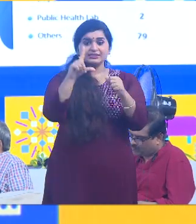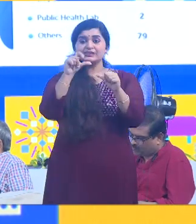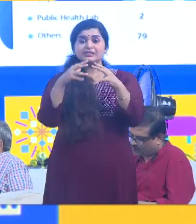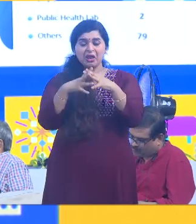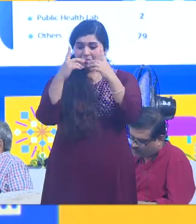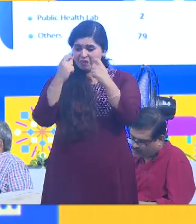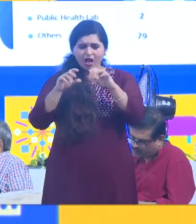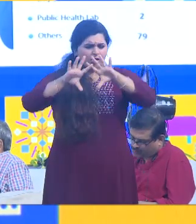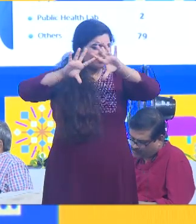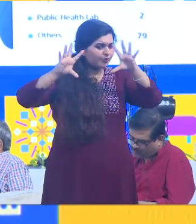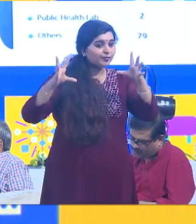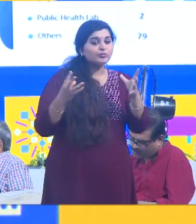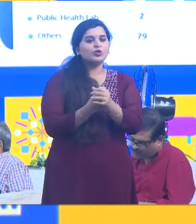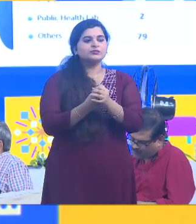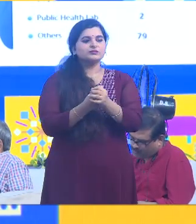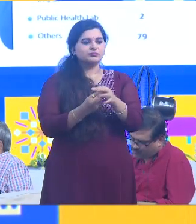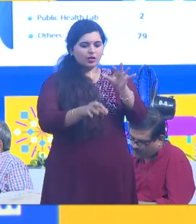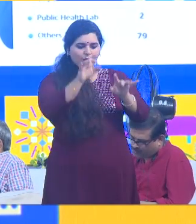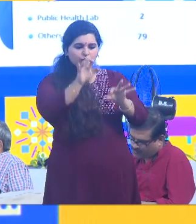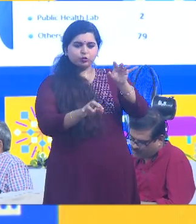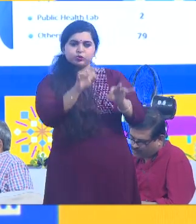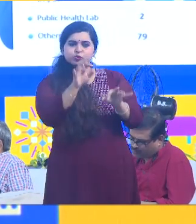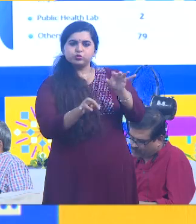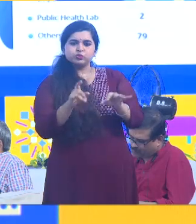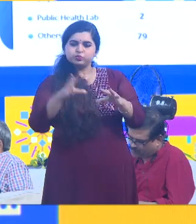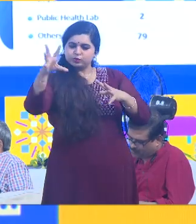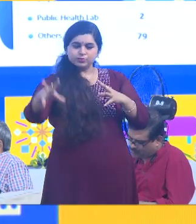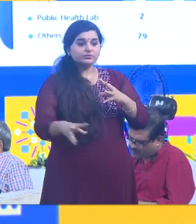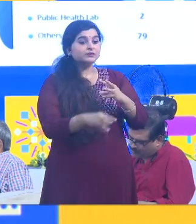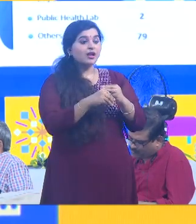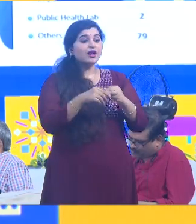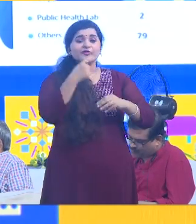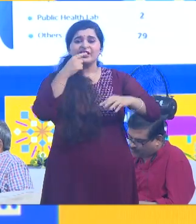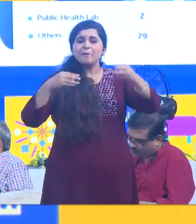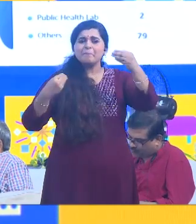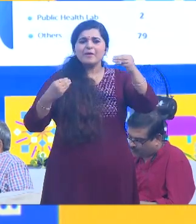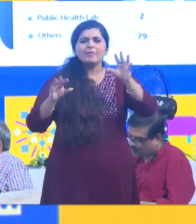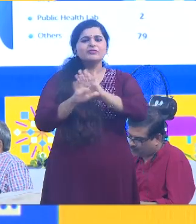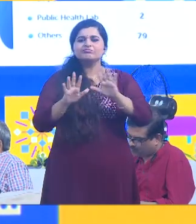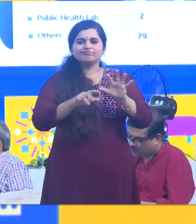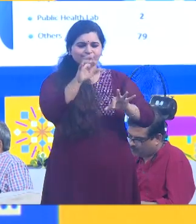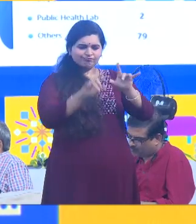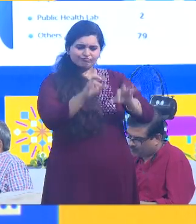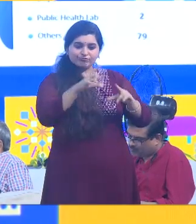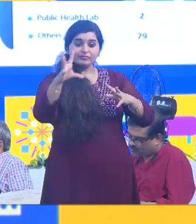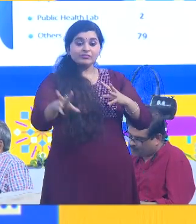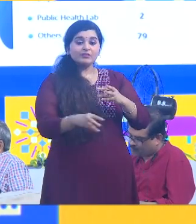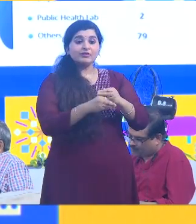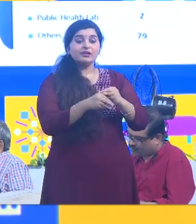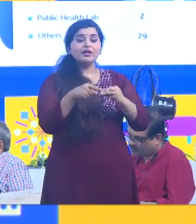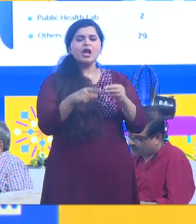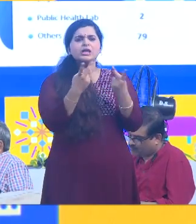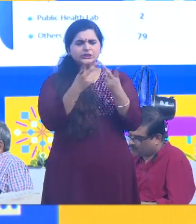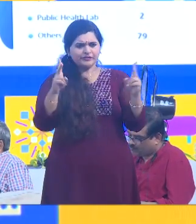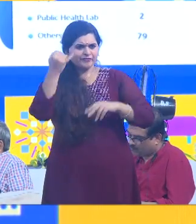be completely integrated into one system. We have been trying to make a greater deal of sense about it. We have our bottlenecks.